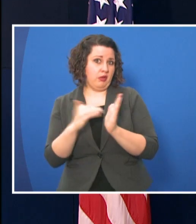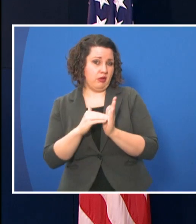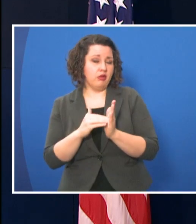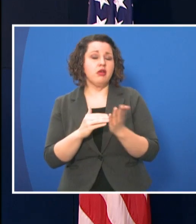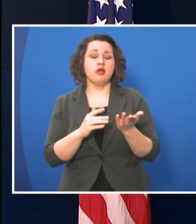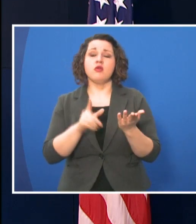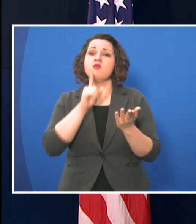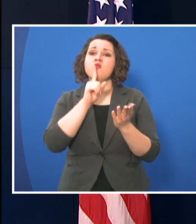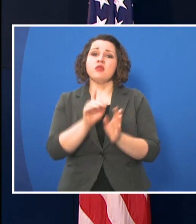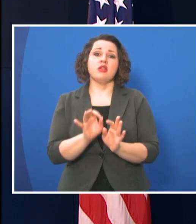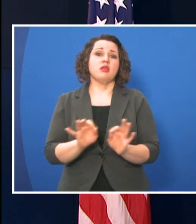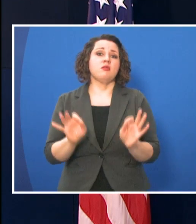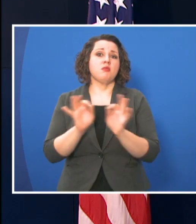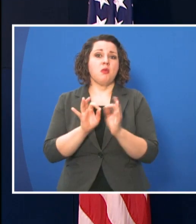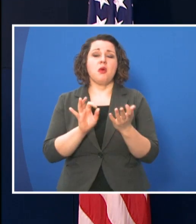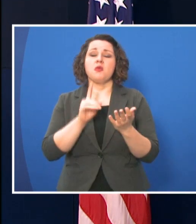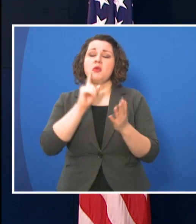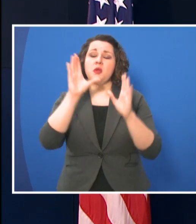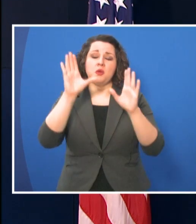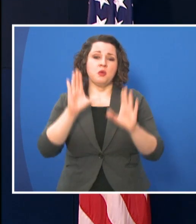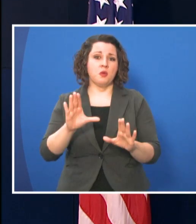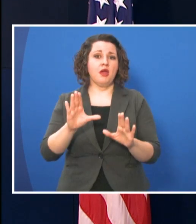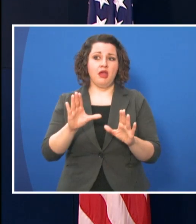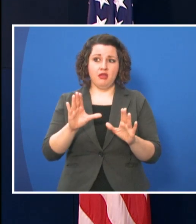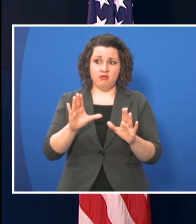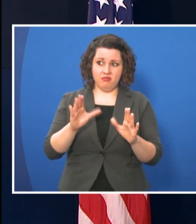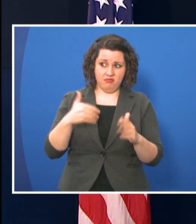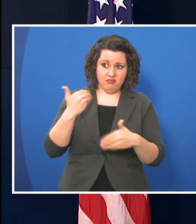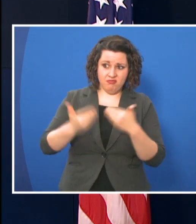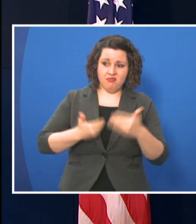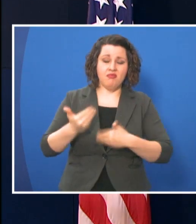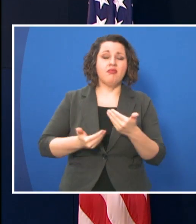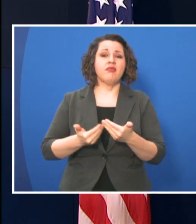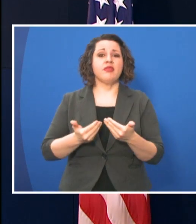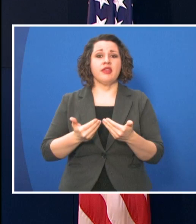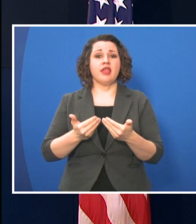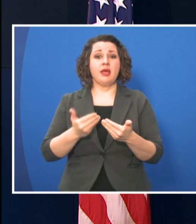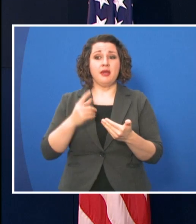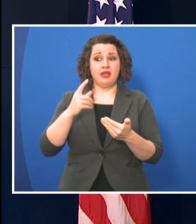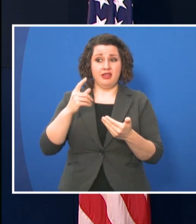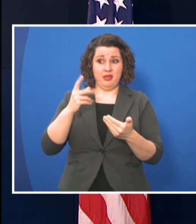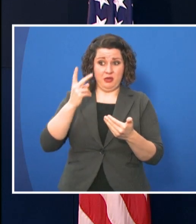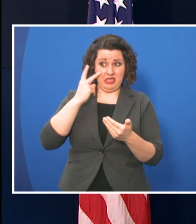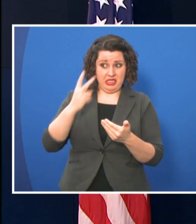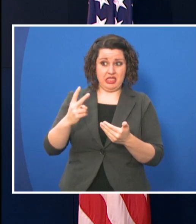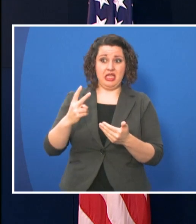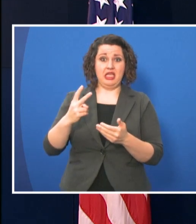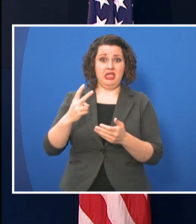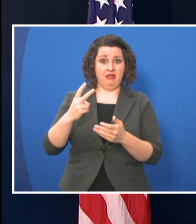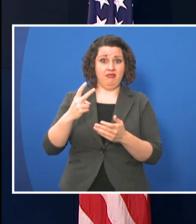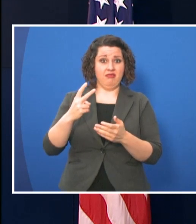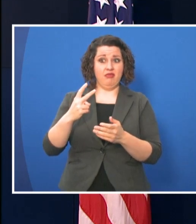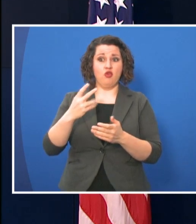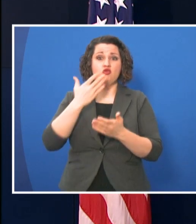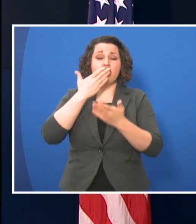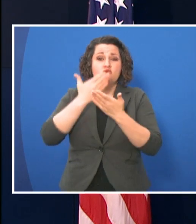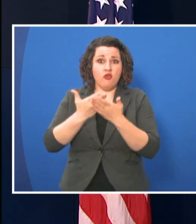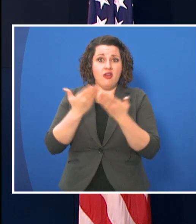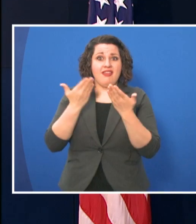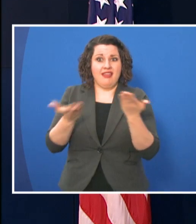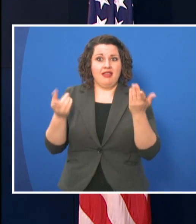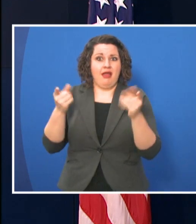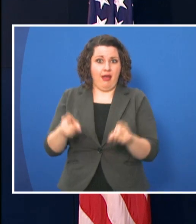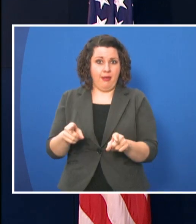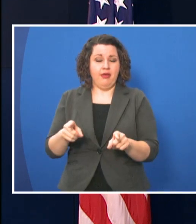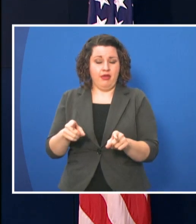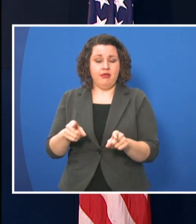great effort by everyone across the state, and because of that, we're continuing to see positive trends. And so we're going to continue to monitor that